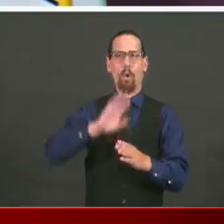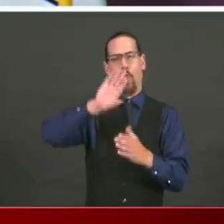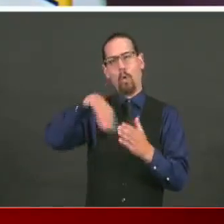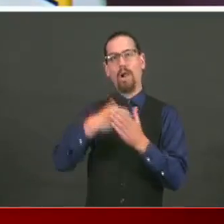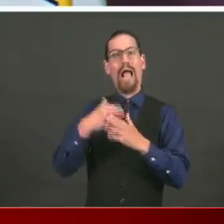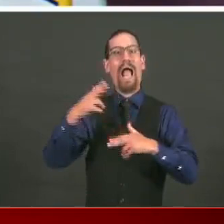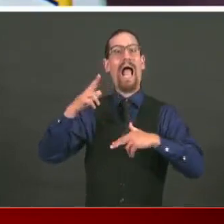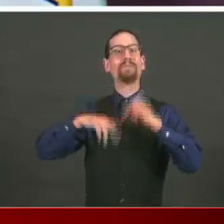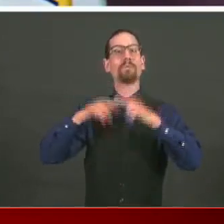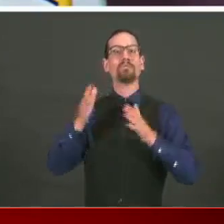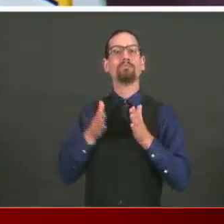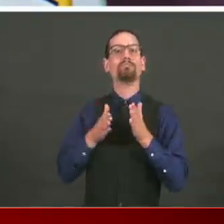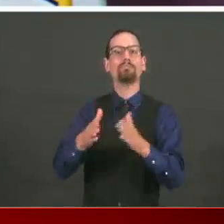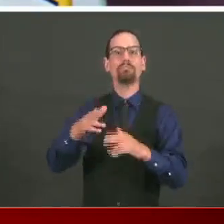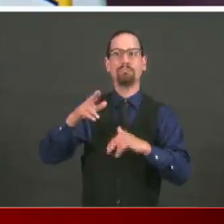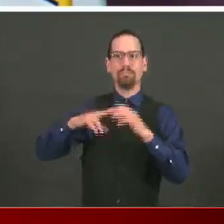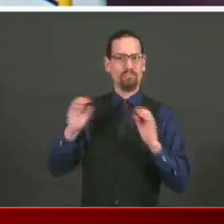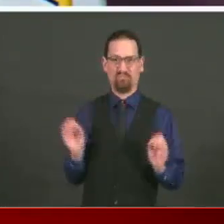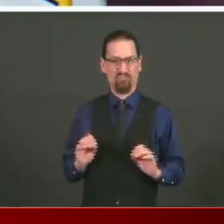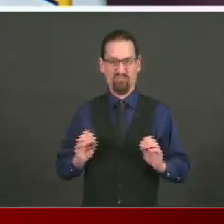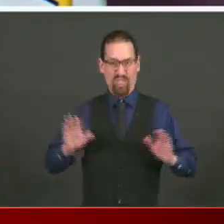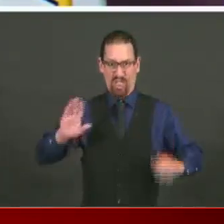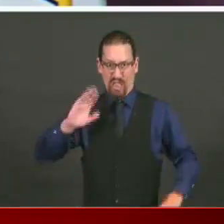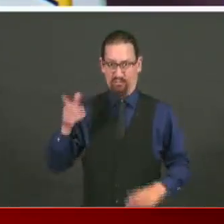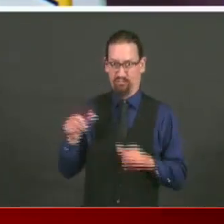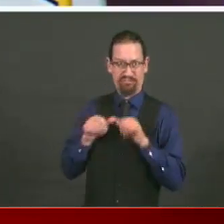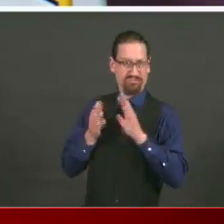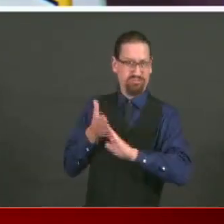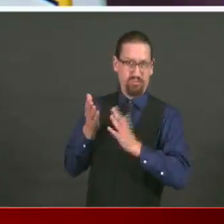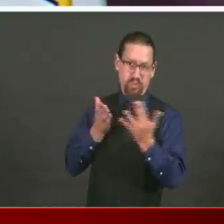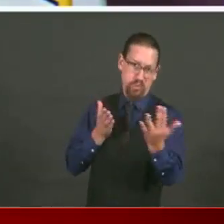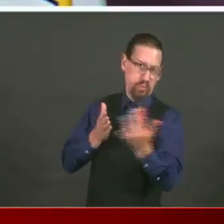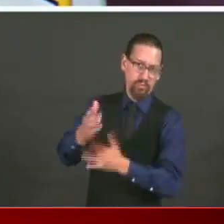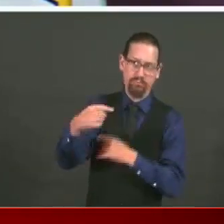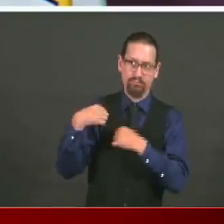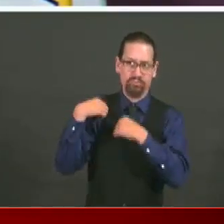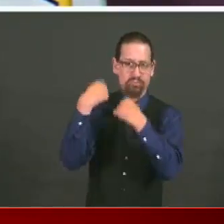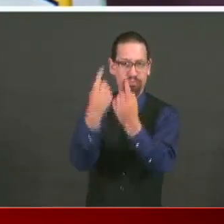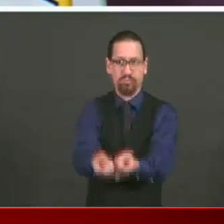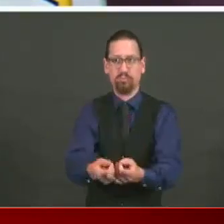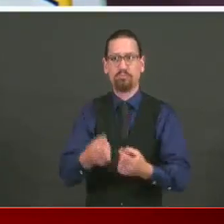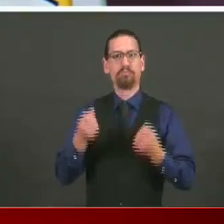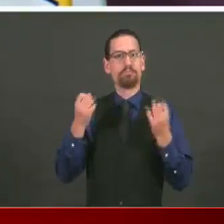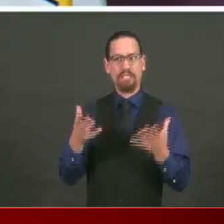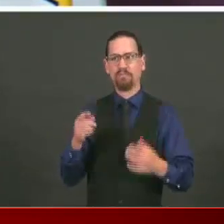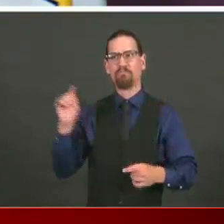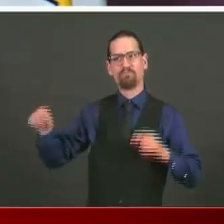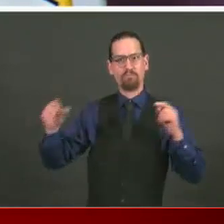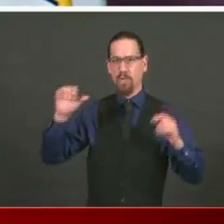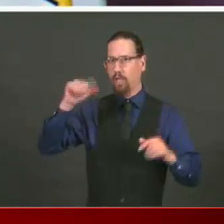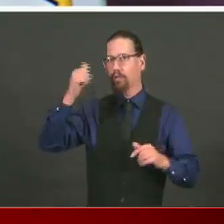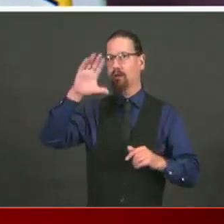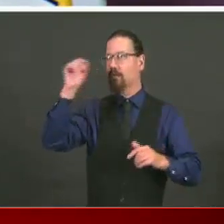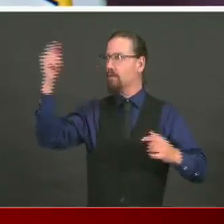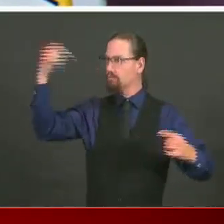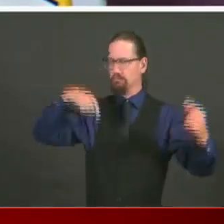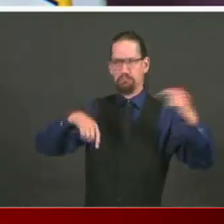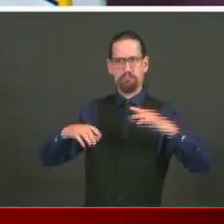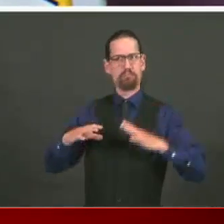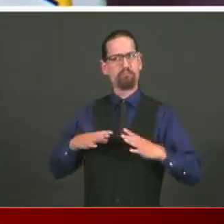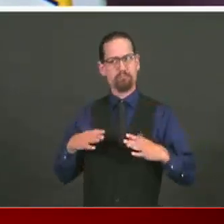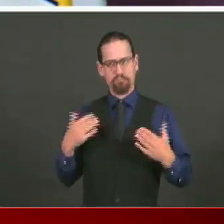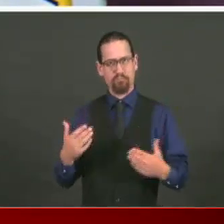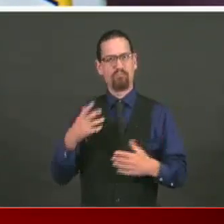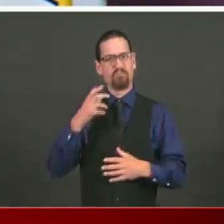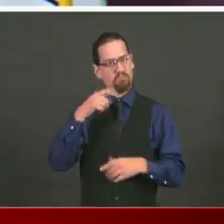manufacturing. So I am getting interest from manufacturers who've said, Rhode Island seems serious about manufacturing, and to which I say,